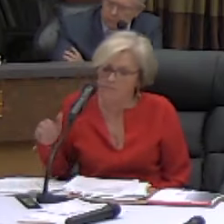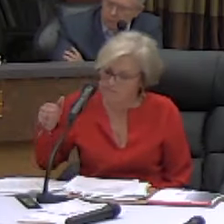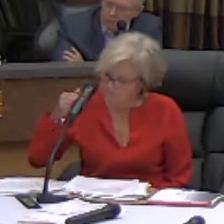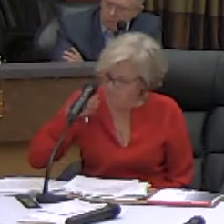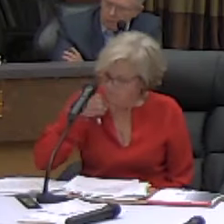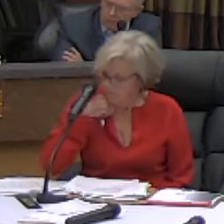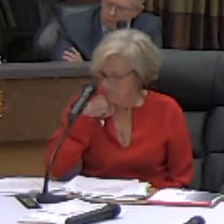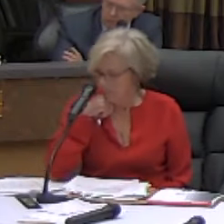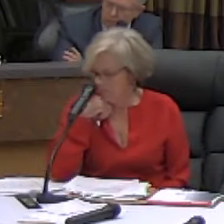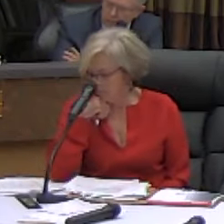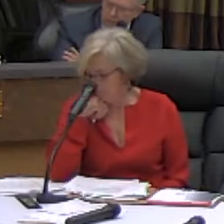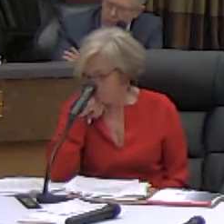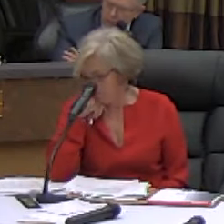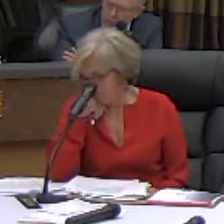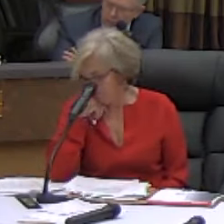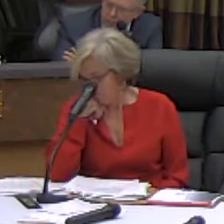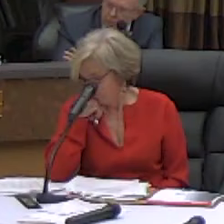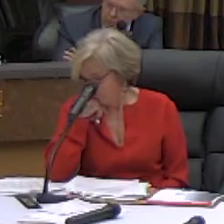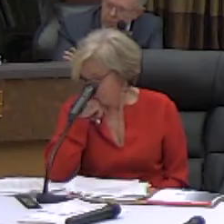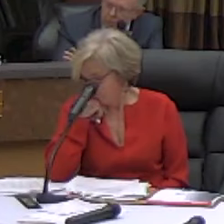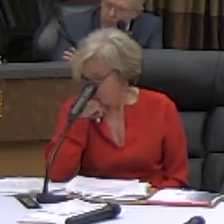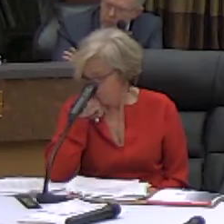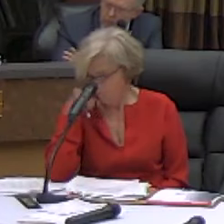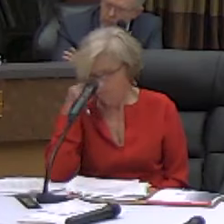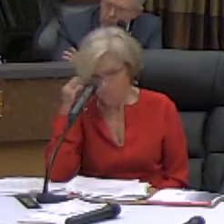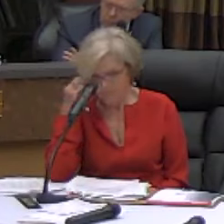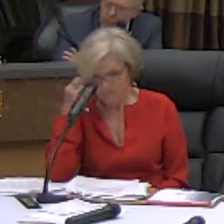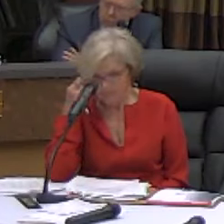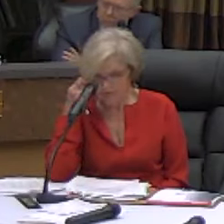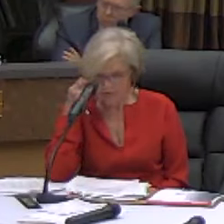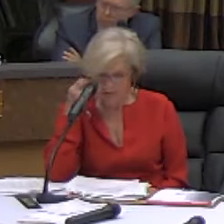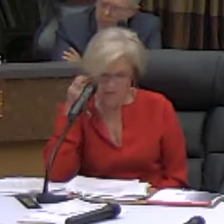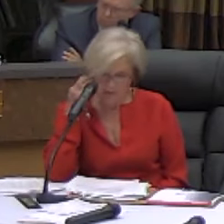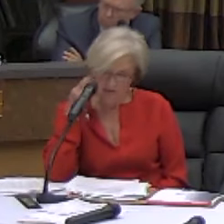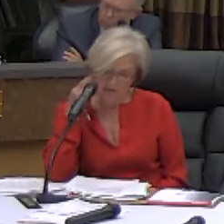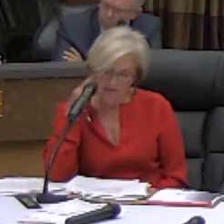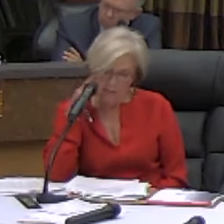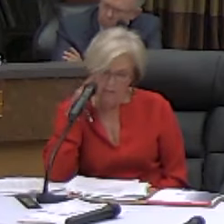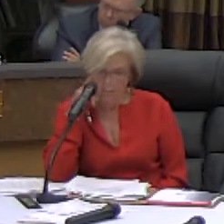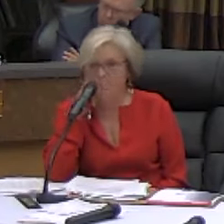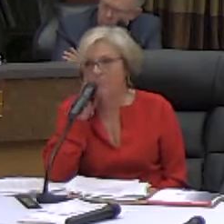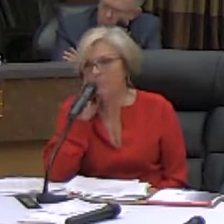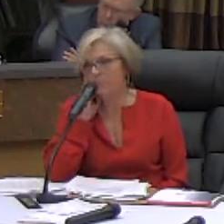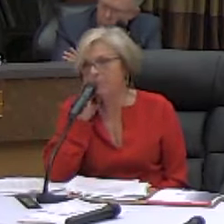table this issue, item 7L,